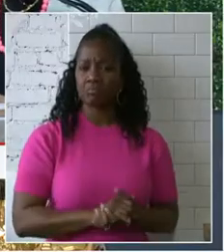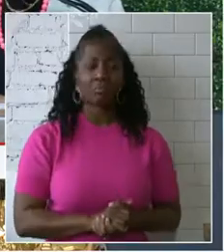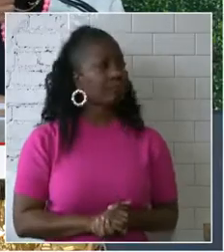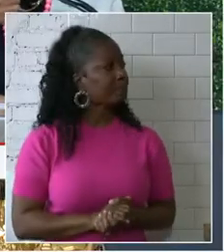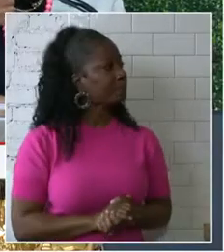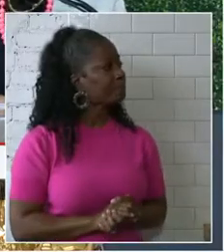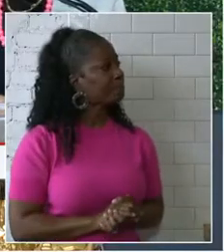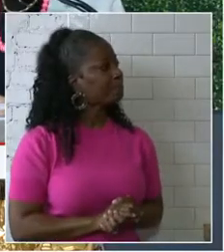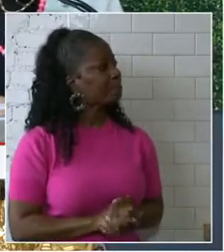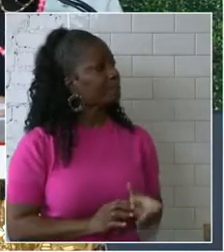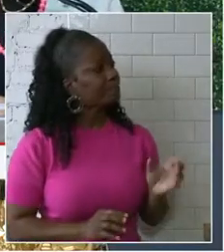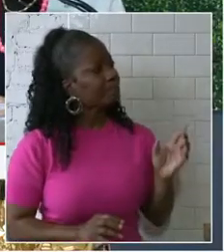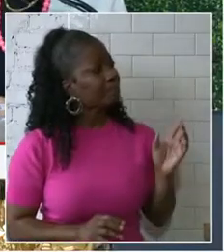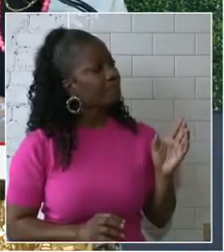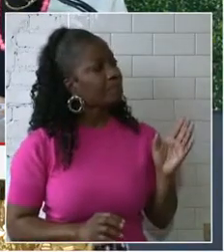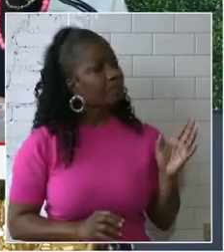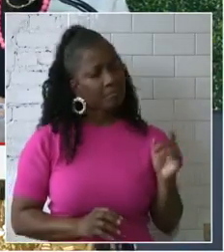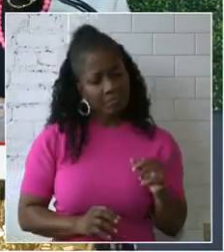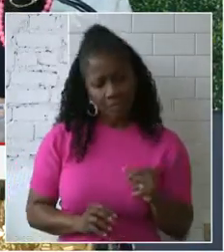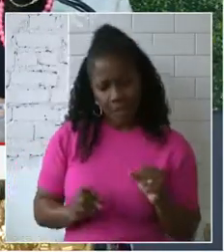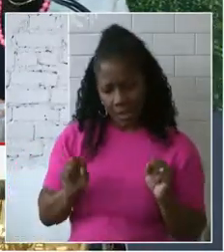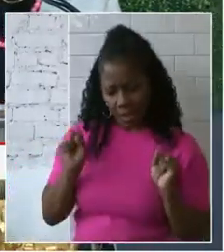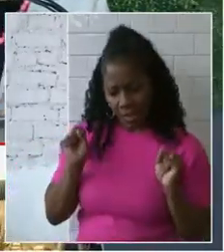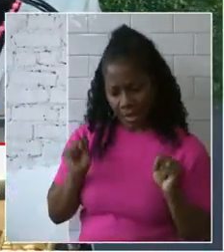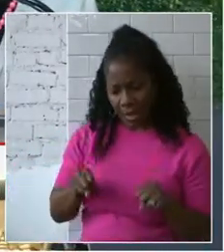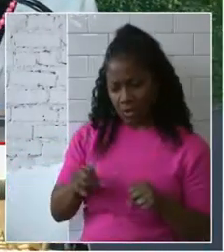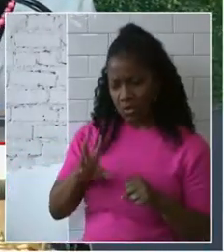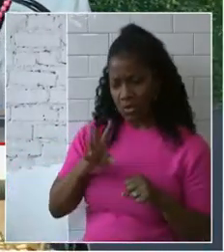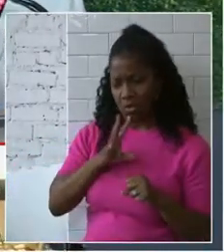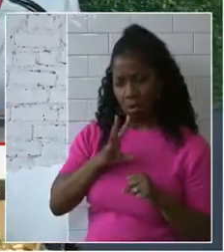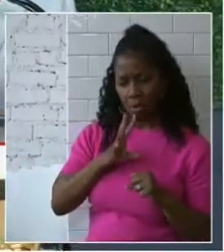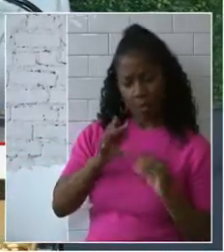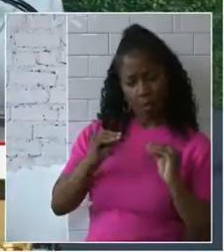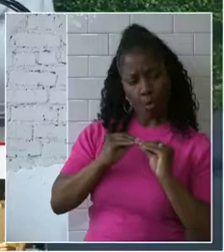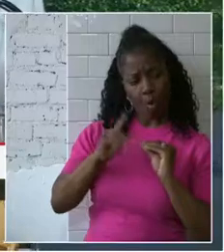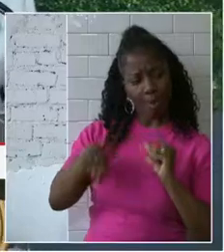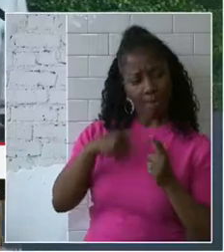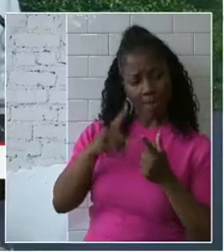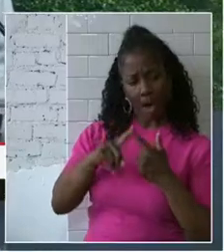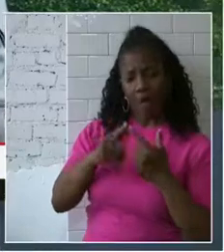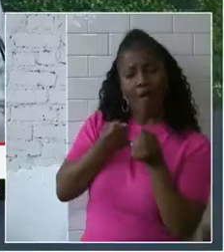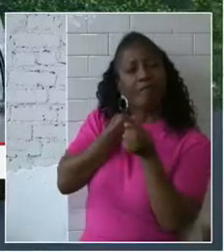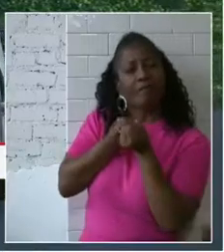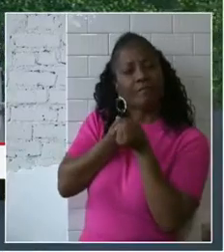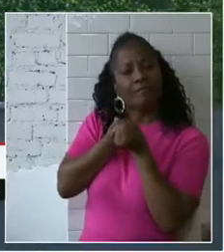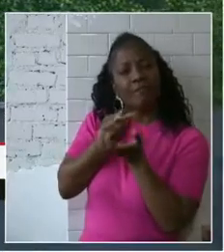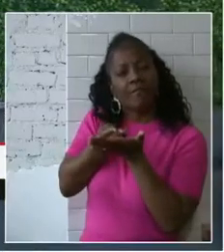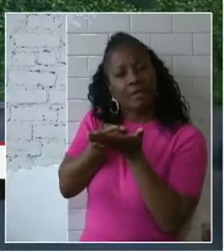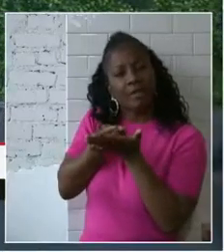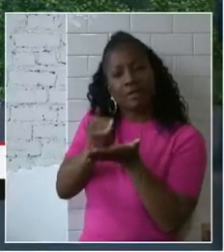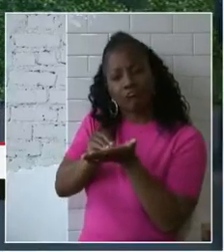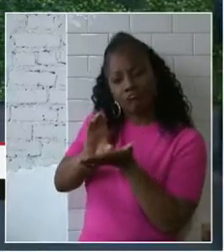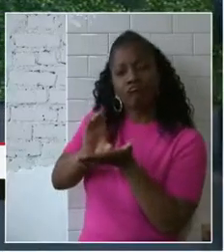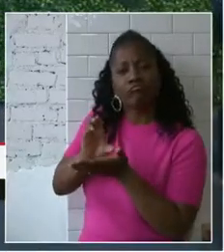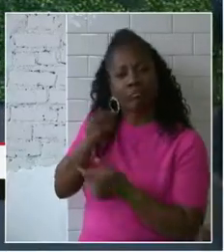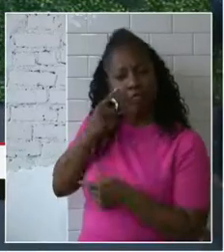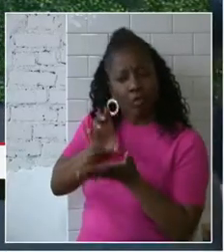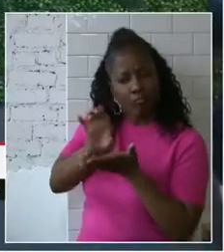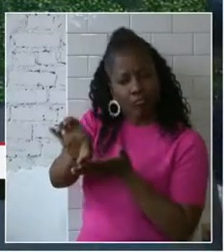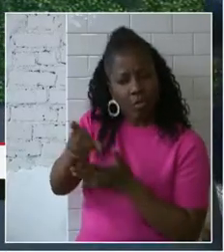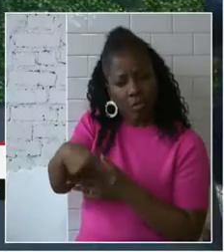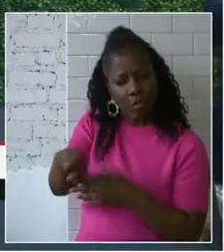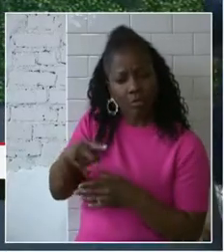Yes, let me go here. Talk a bit, Hunter, I'm Mike with WTOP. Talk a bit about the funding. You said it's obviously part of your proposed budget.